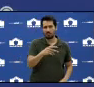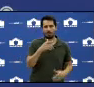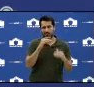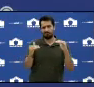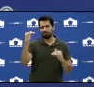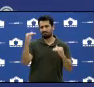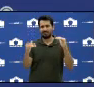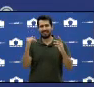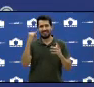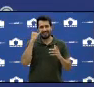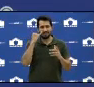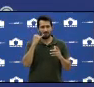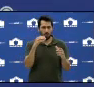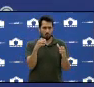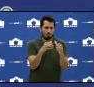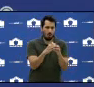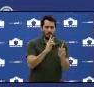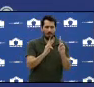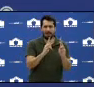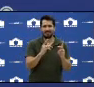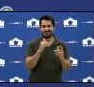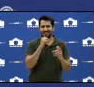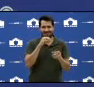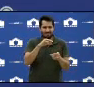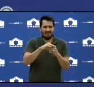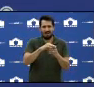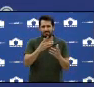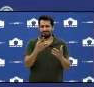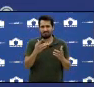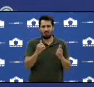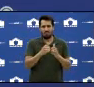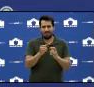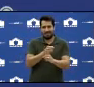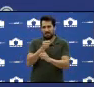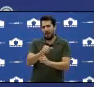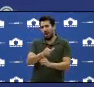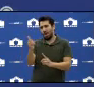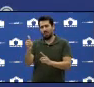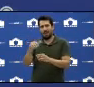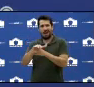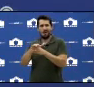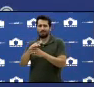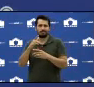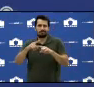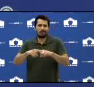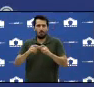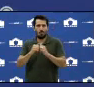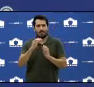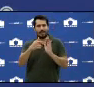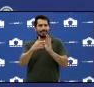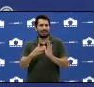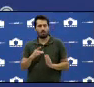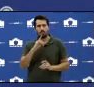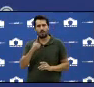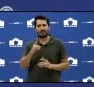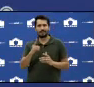smaller population that has a disproportionate impact on who they vote for and who's elected. So it kind